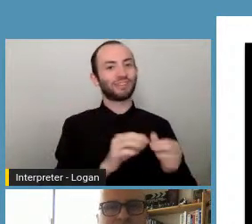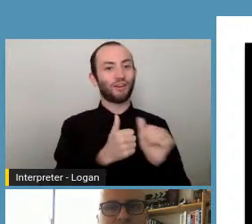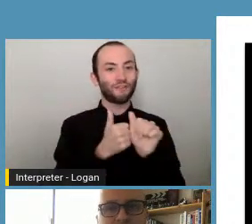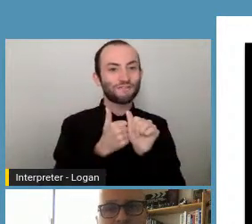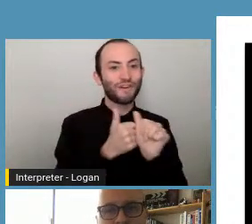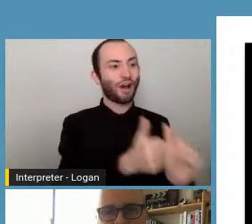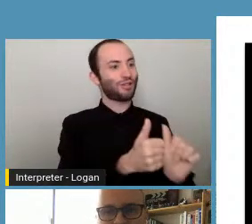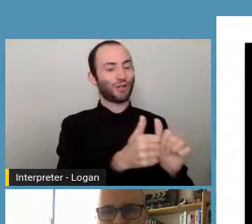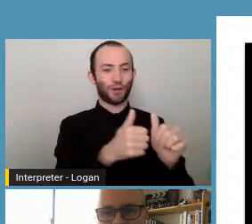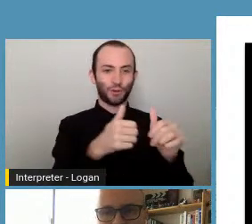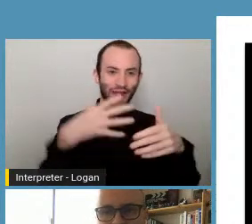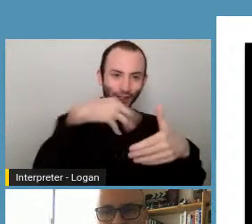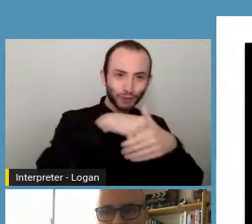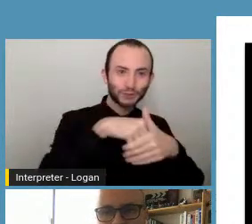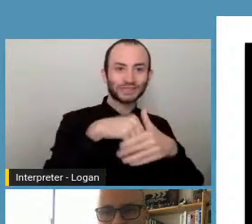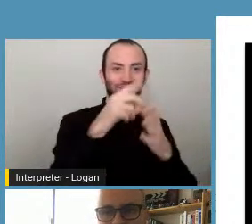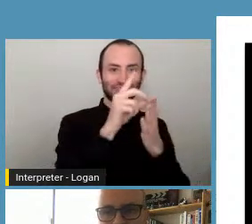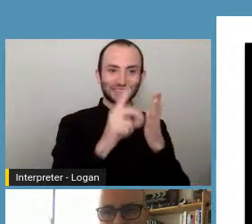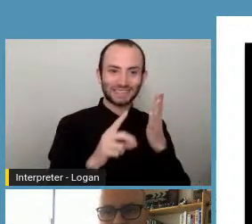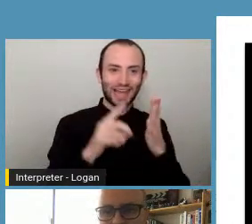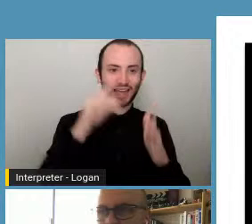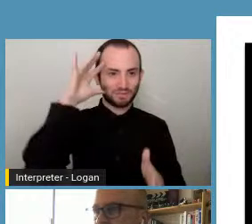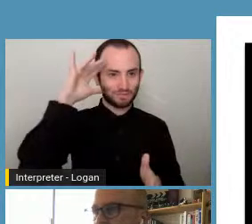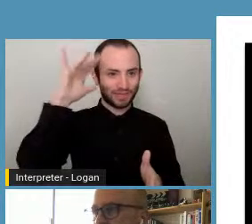inclusive design methodology.